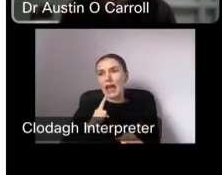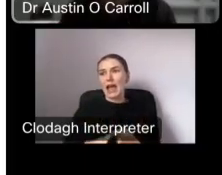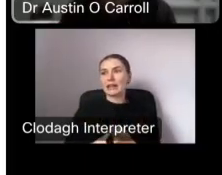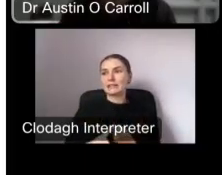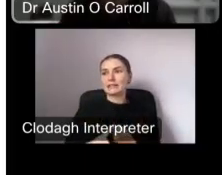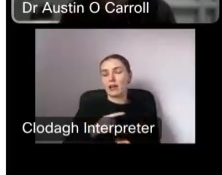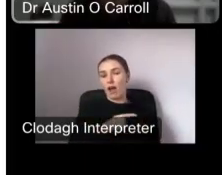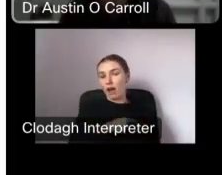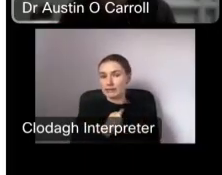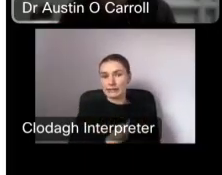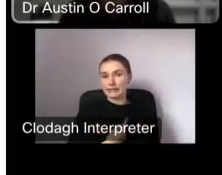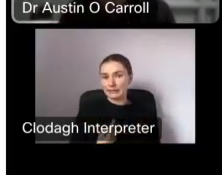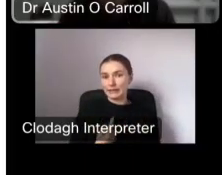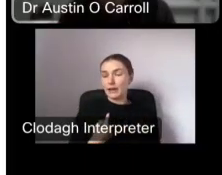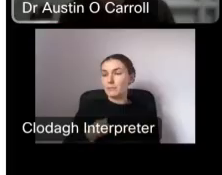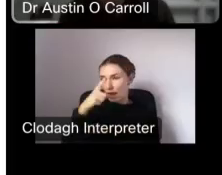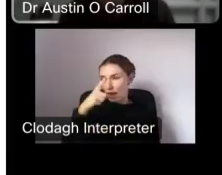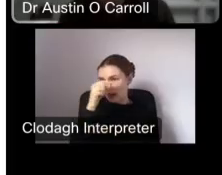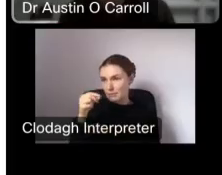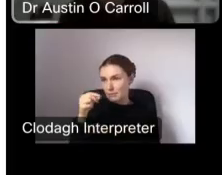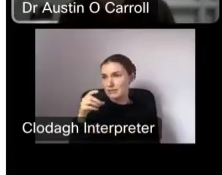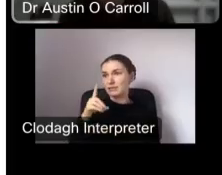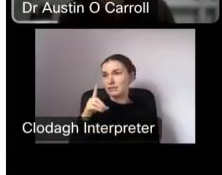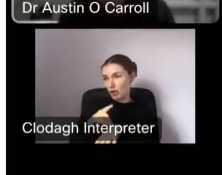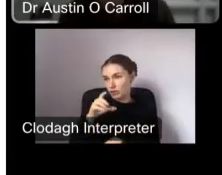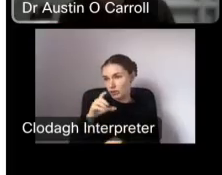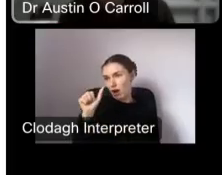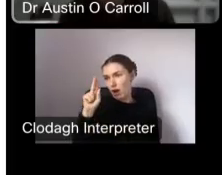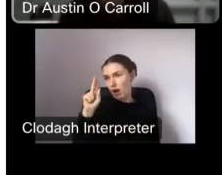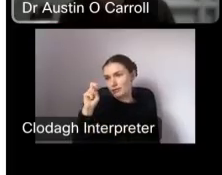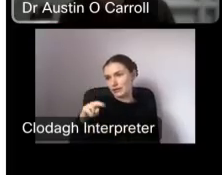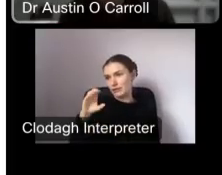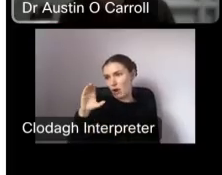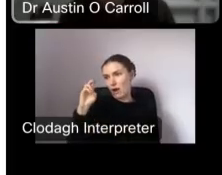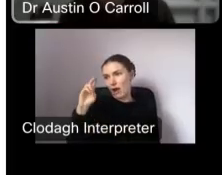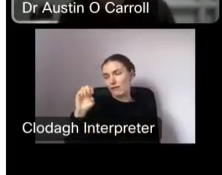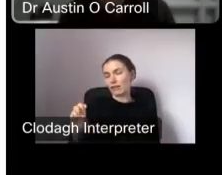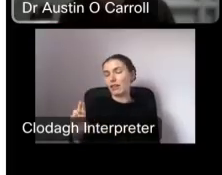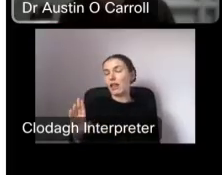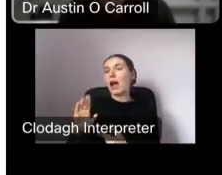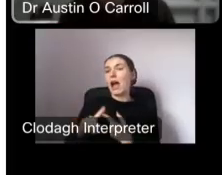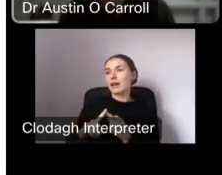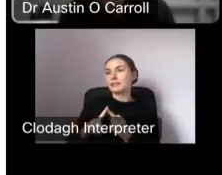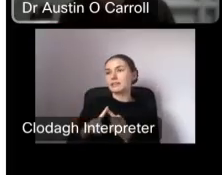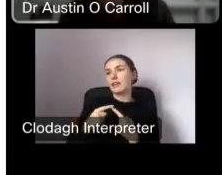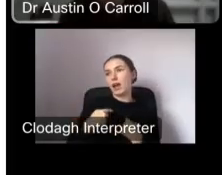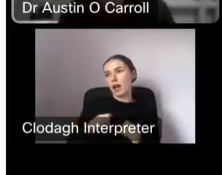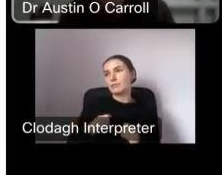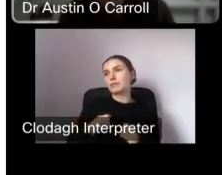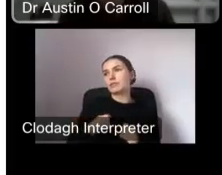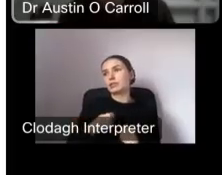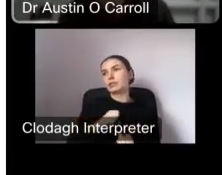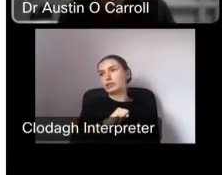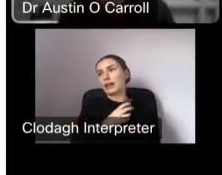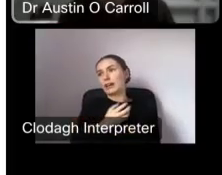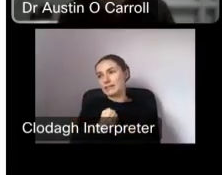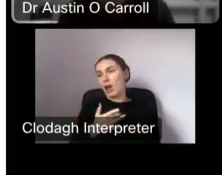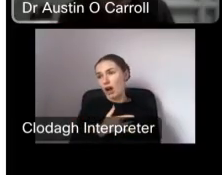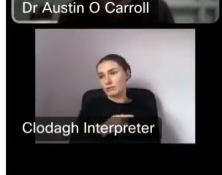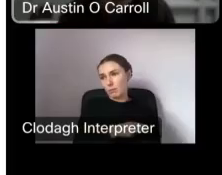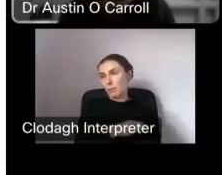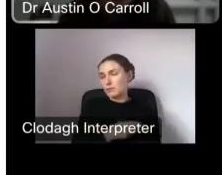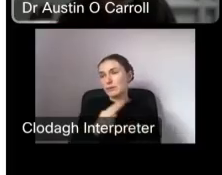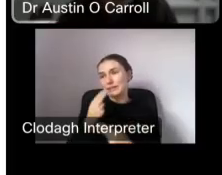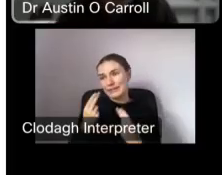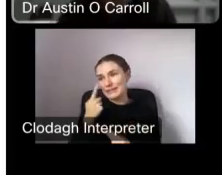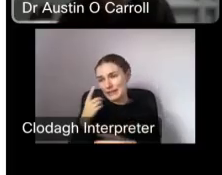to be honest, my name is Dr. Austin O'Carroll. And I said, and I'm fairly certain he's having a heart event. He needs to see a doctor. So we